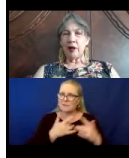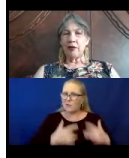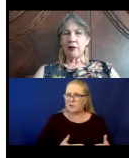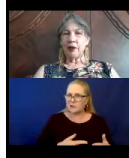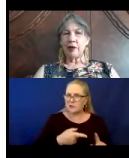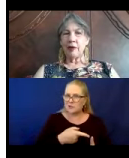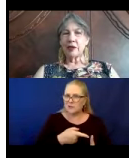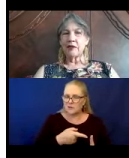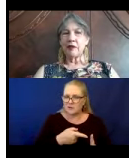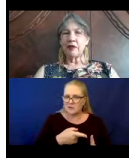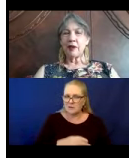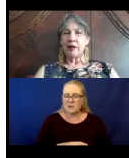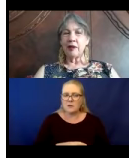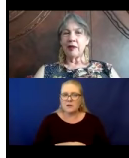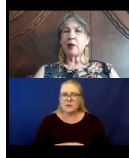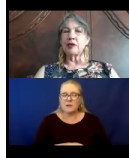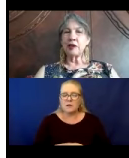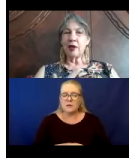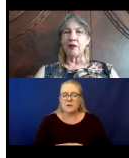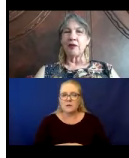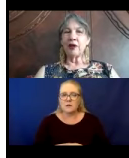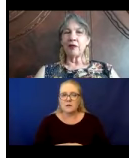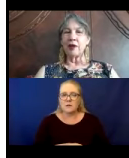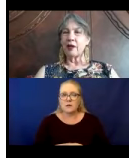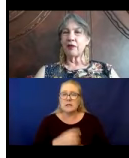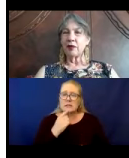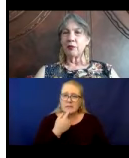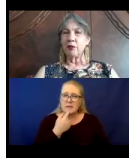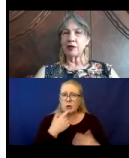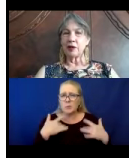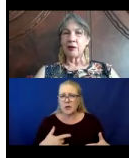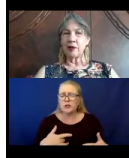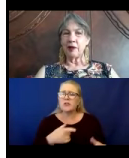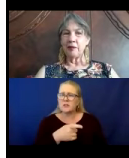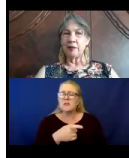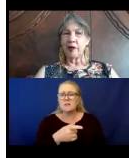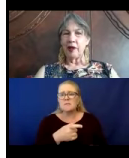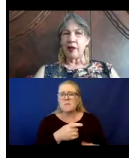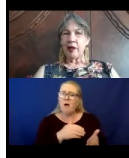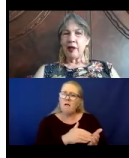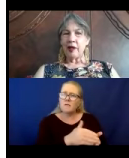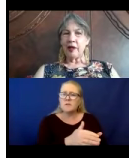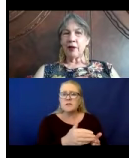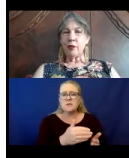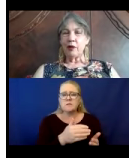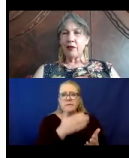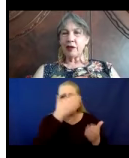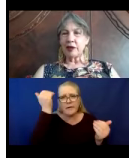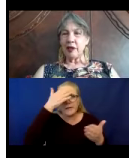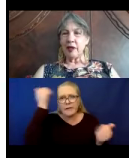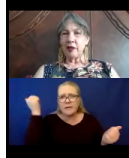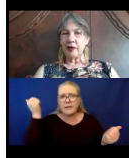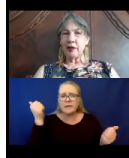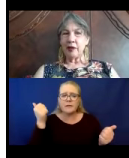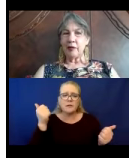People often with severe depression often are forgetful, move slowly. They have low